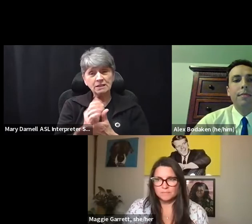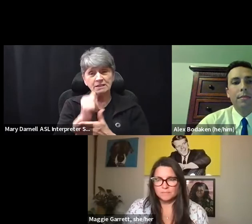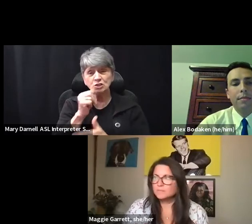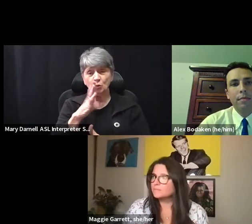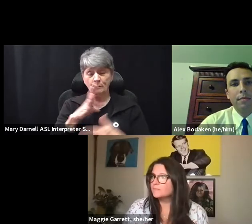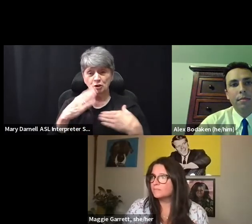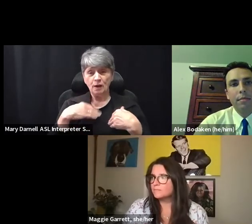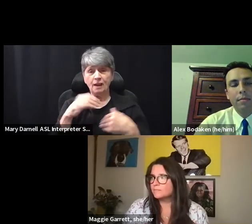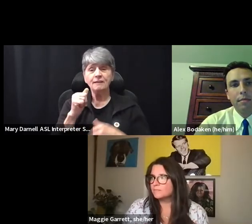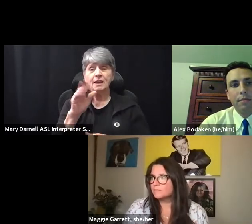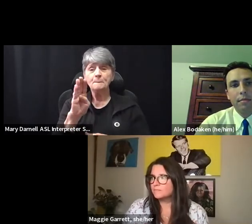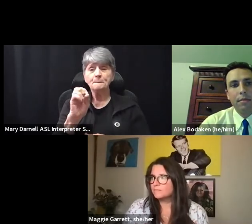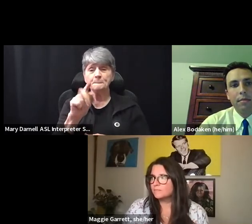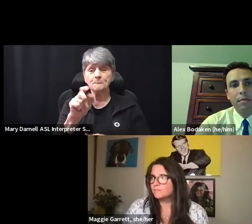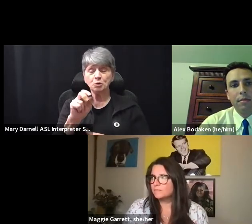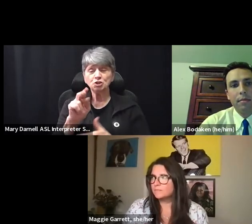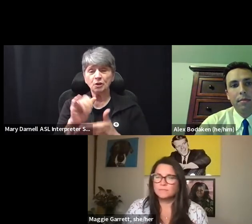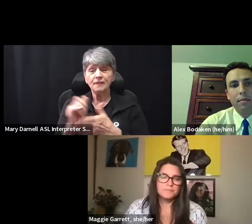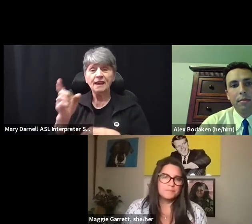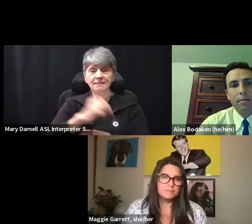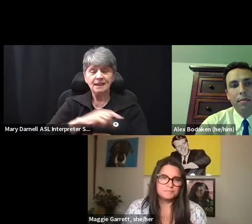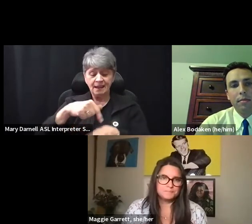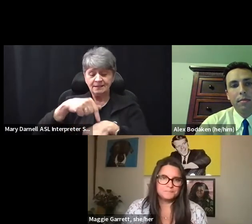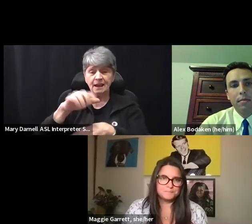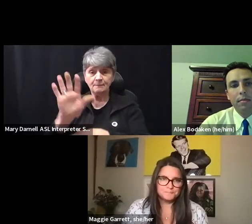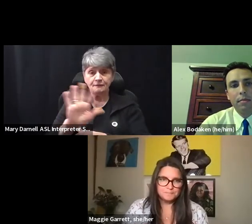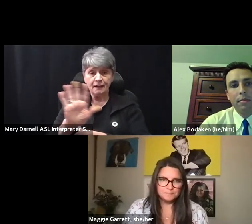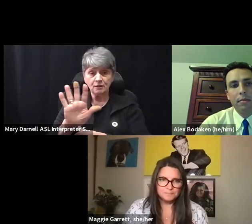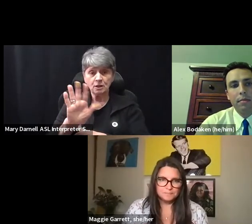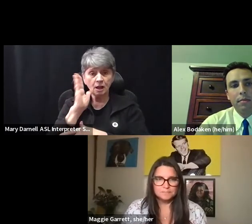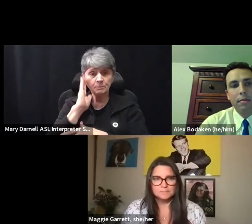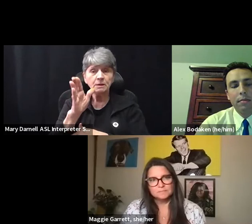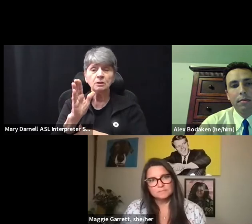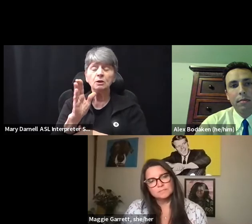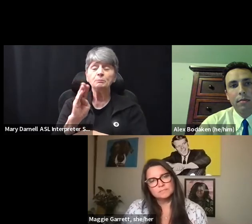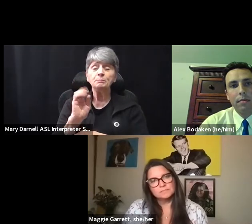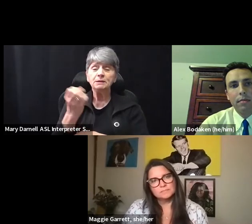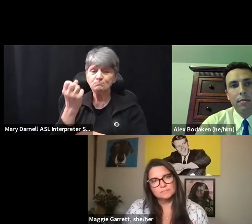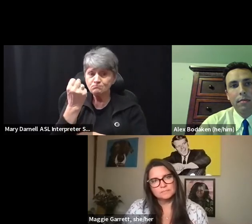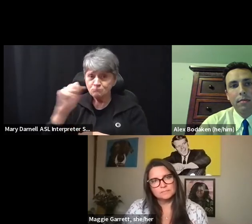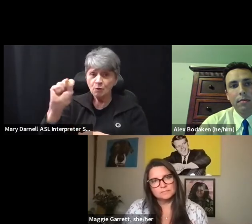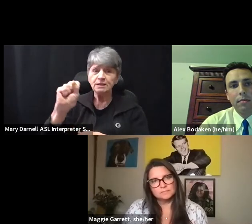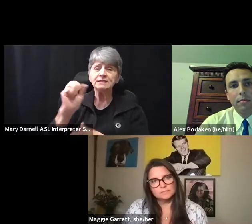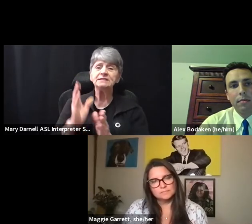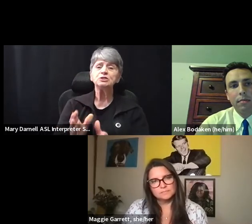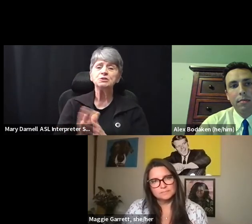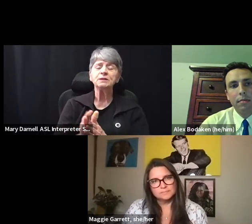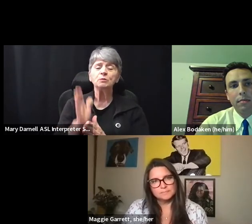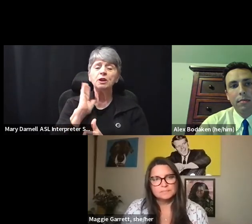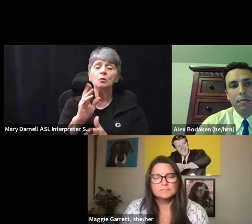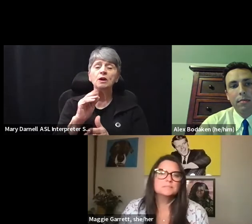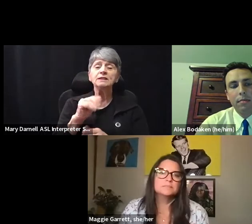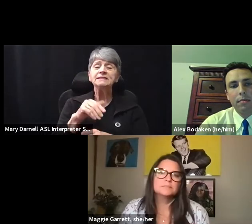day at 5 p.m., people will be taking to the streets and rallying in cities and towns across the country. And we'll be sending a link where you can sign up to